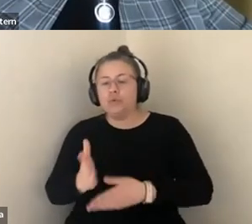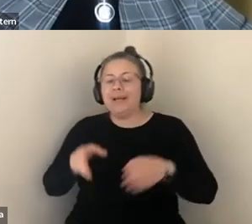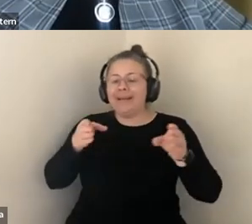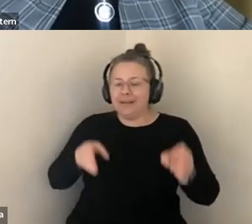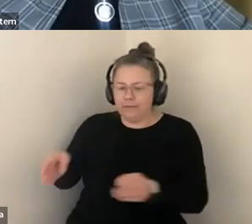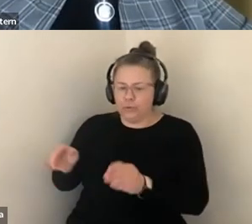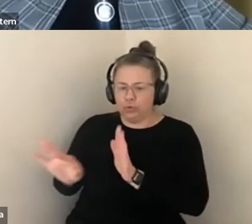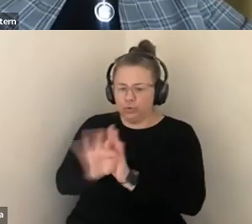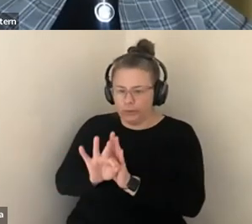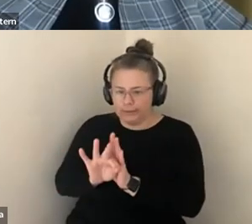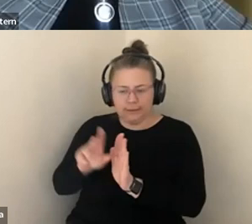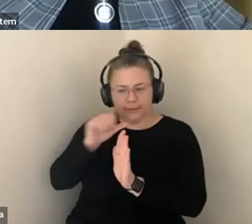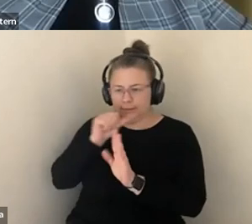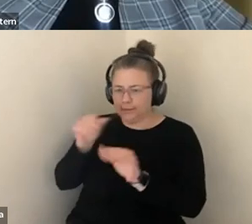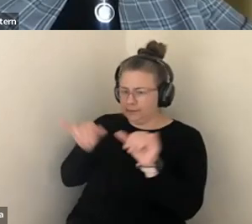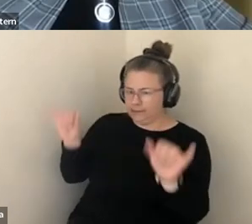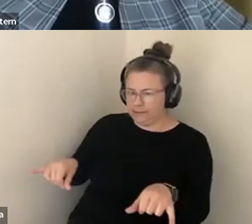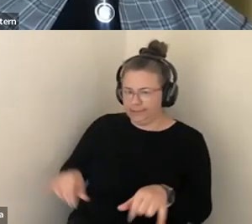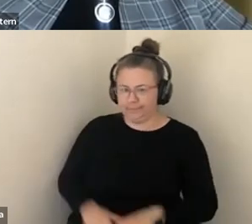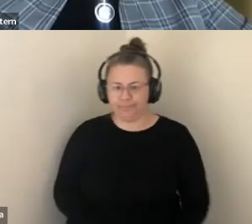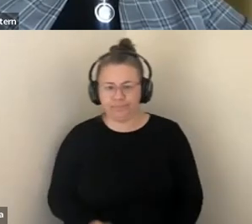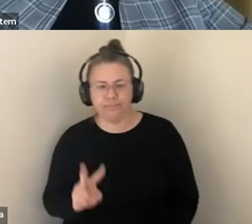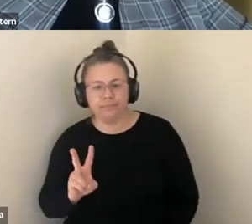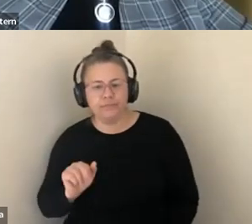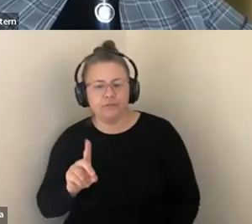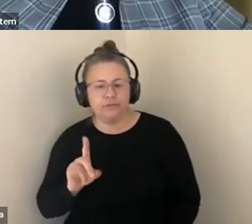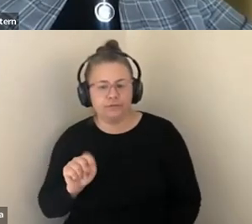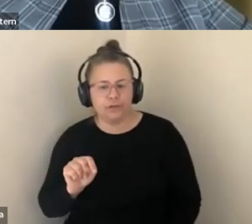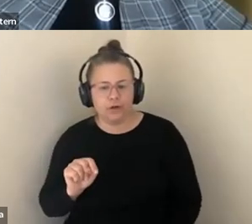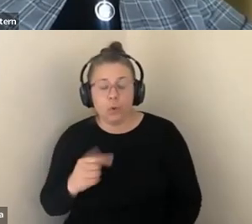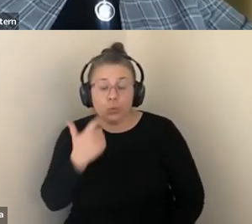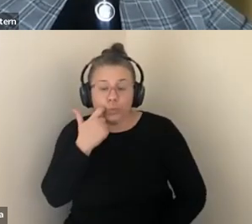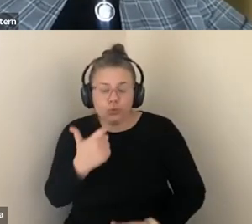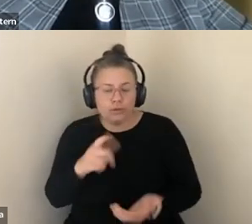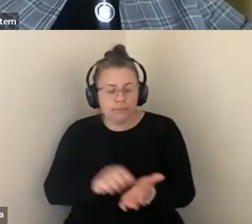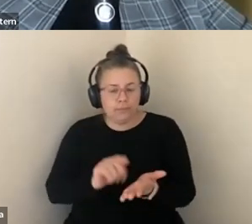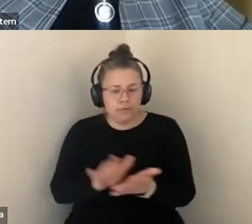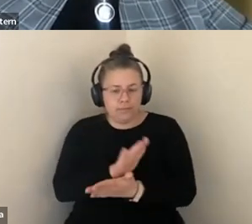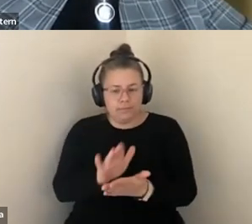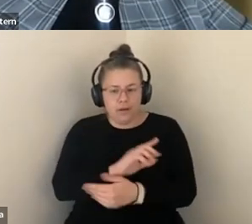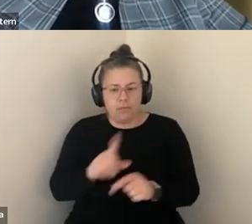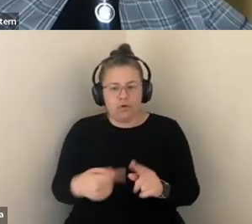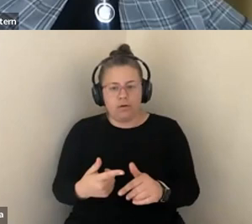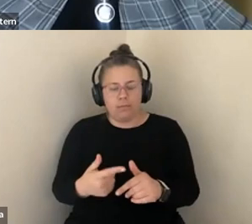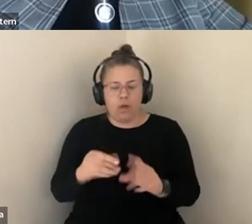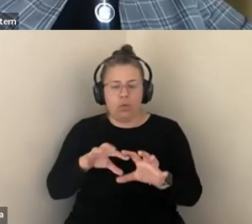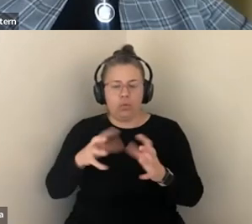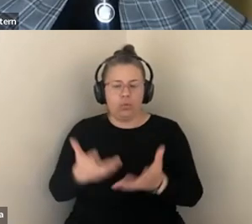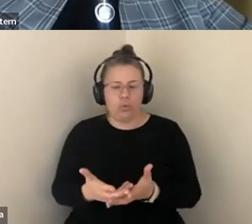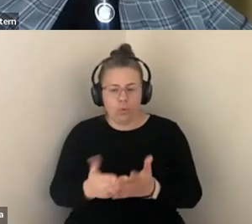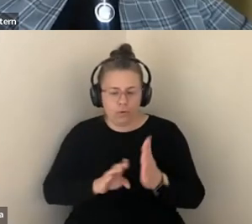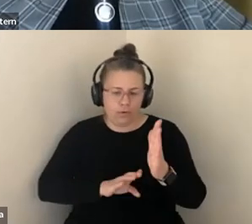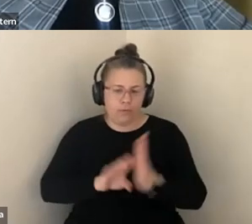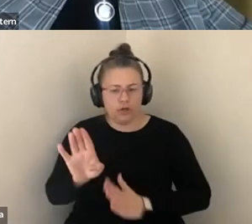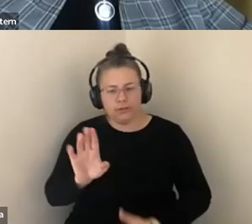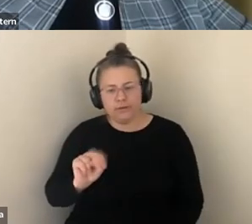I'll start because we just published a paper about the global emergence of NIPT, which is already available in over 60 countries. It's going